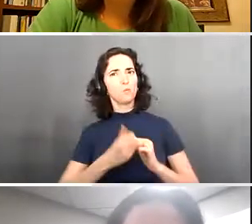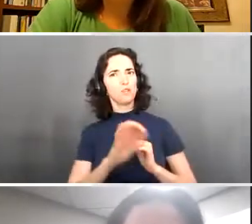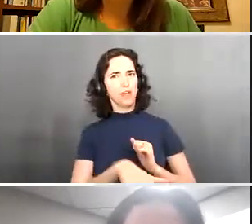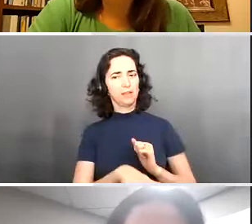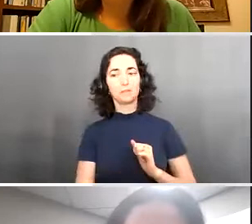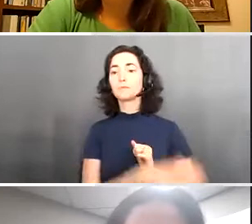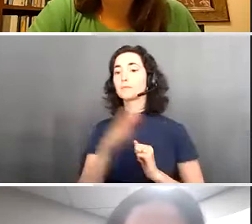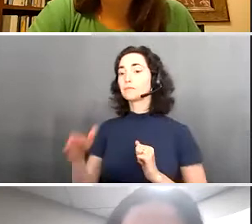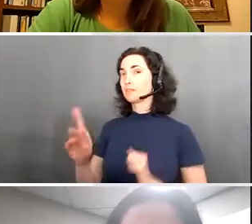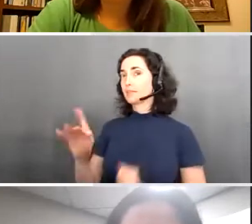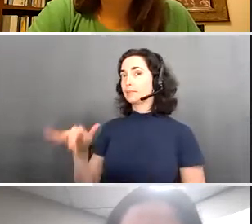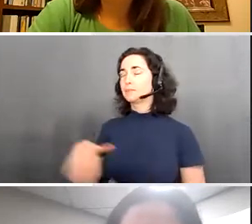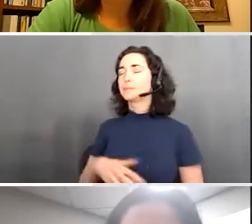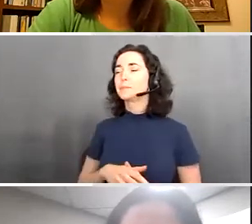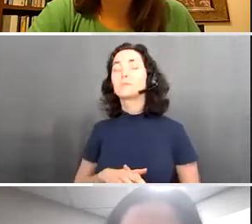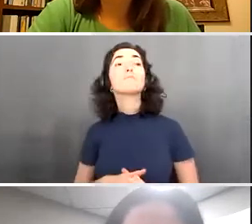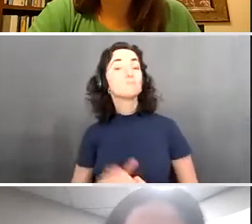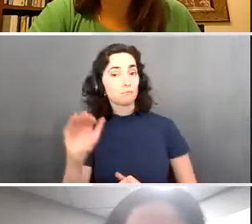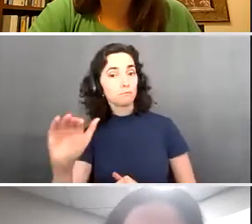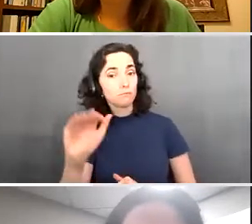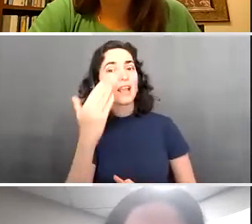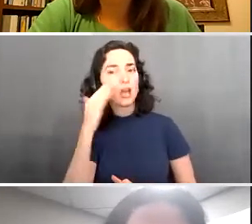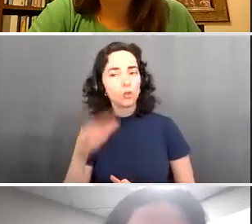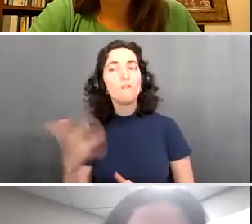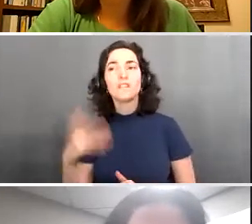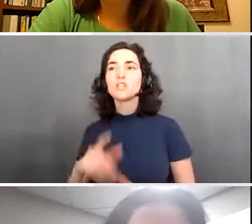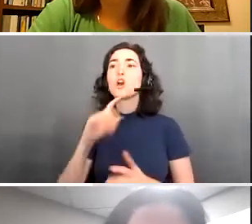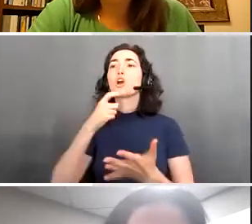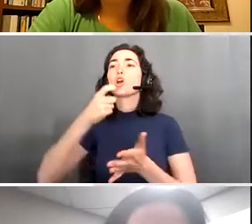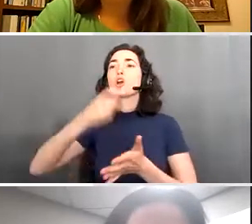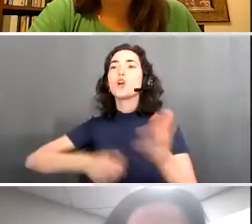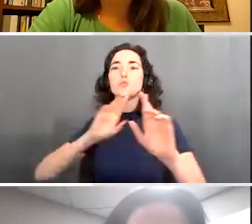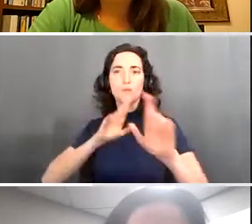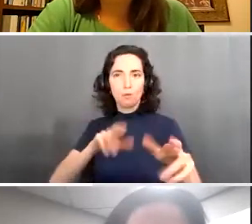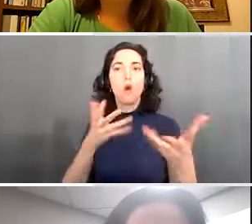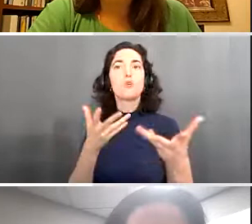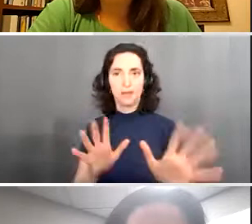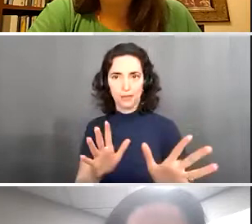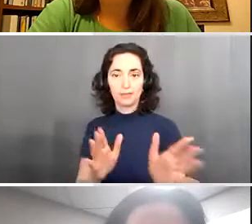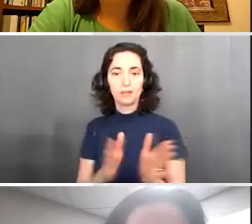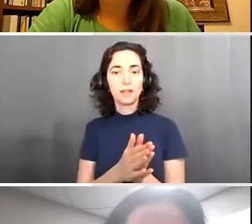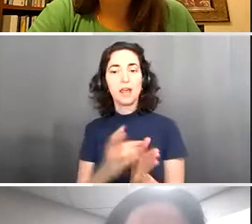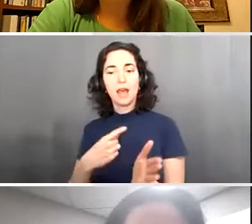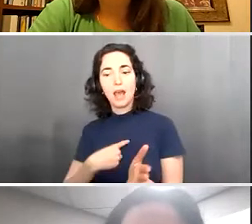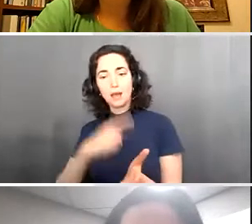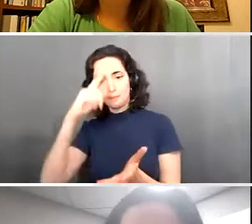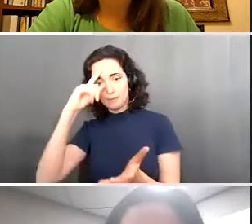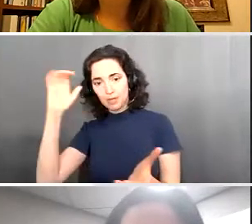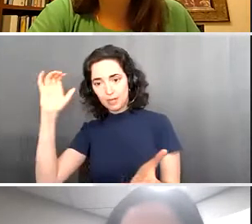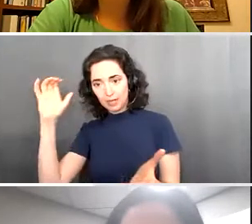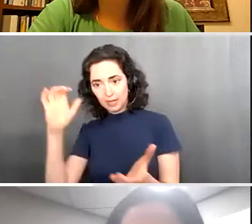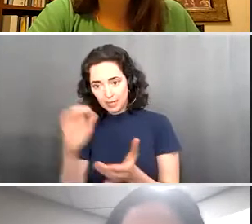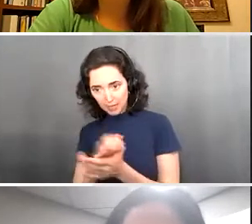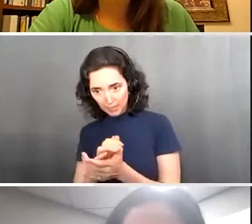I know that they had some cost reports that were done. And I believe that they do